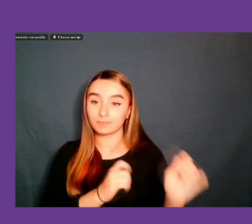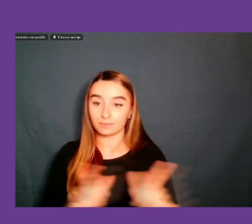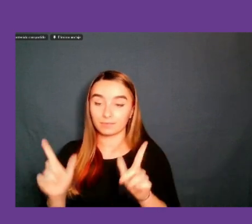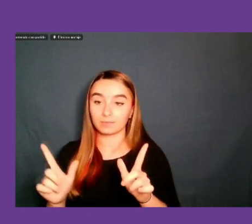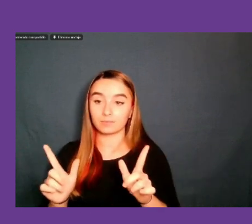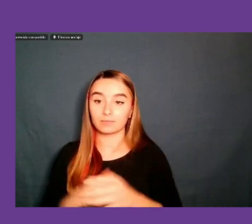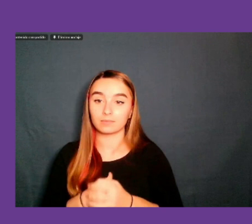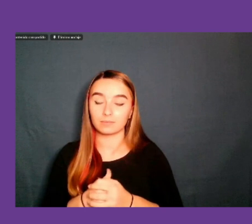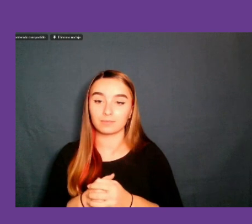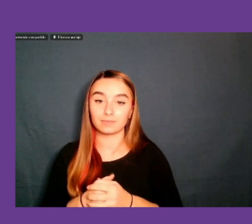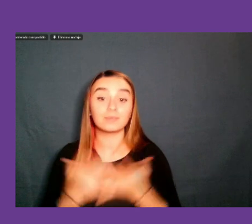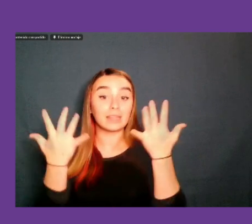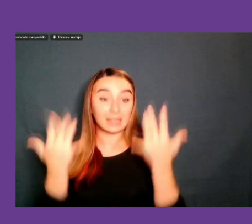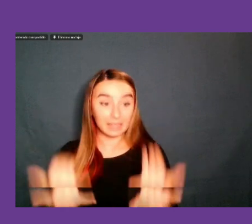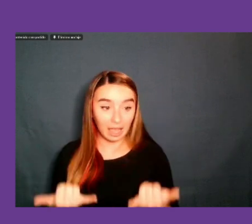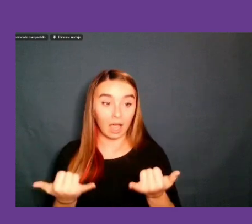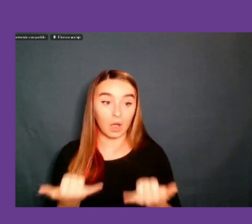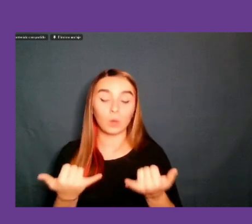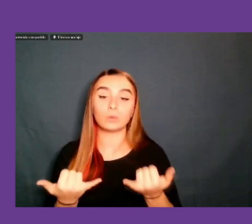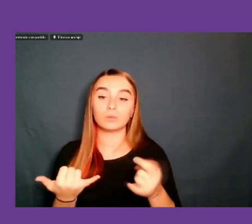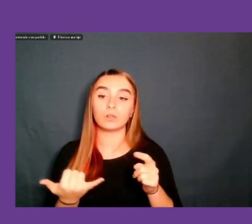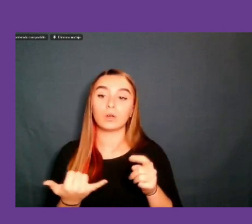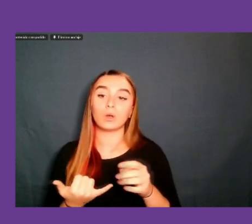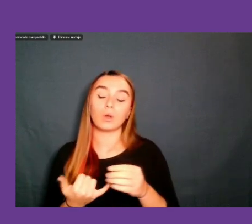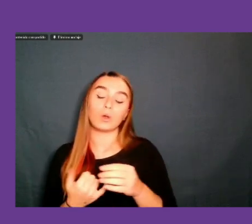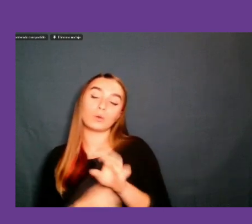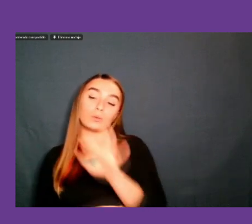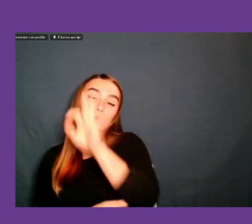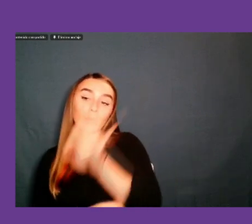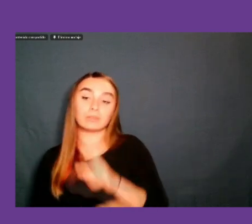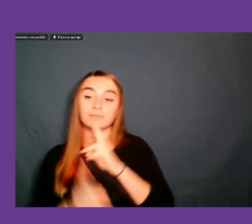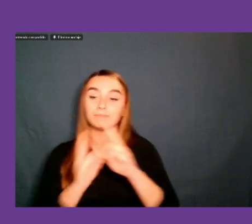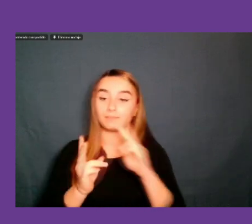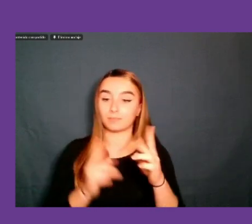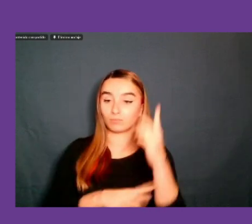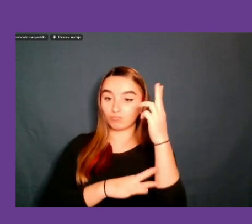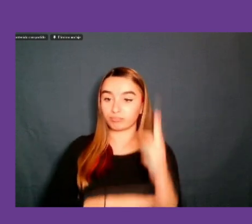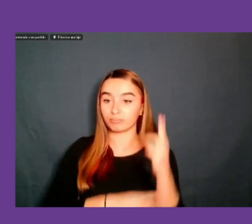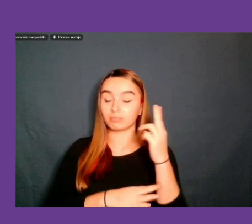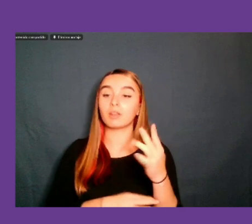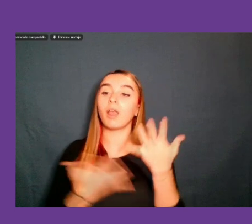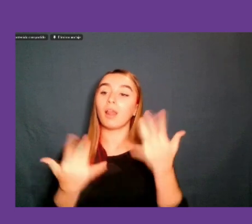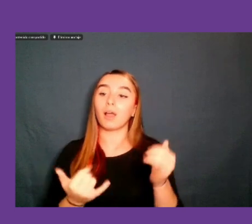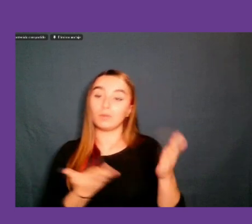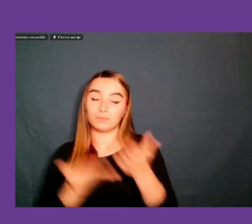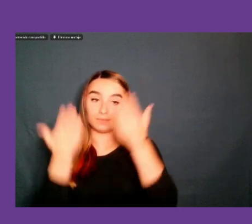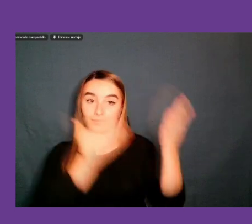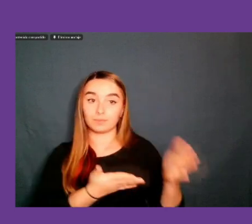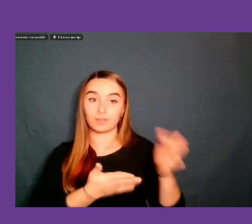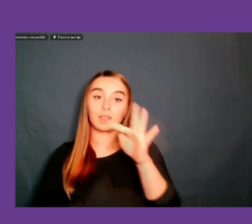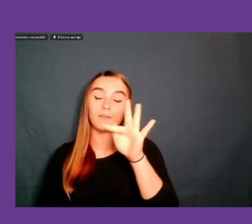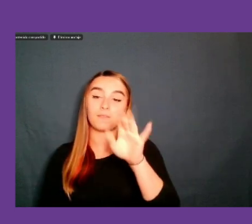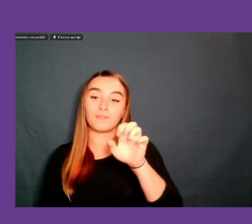We are now going to start the Q&A. I will leave the floor to Fernando for